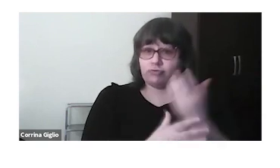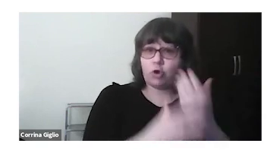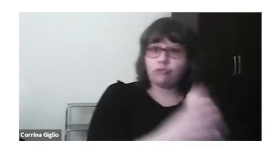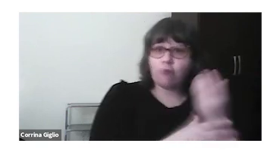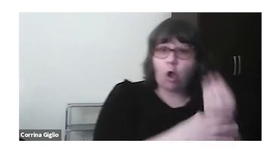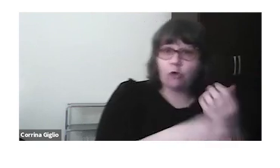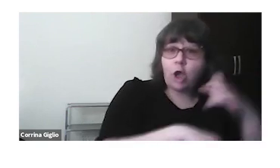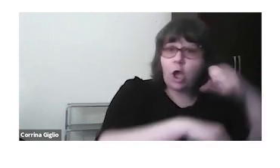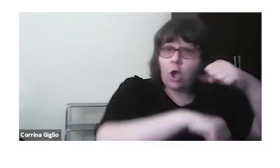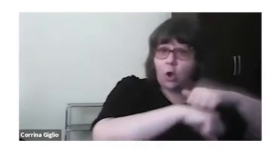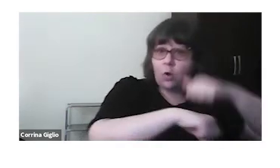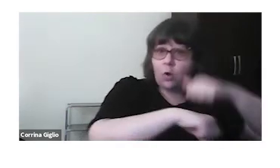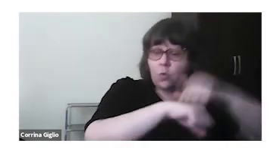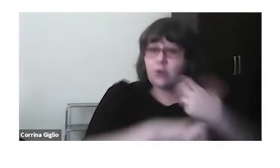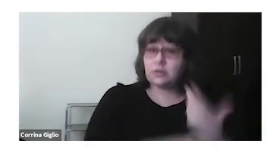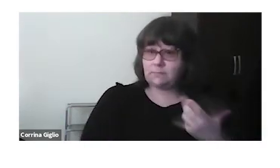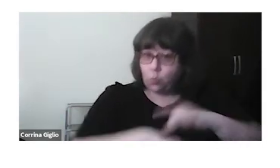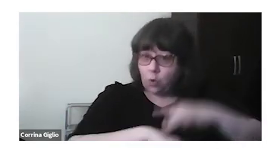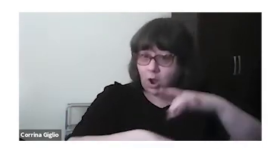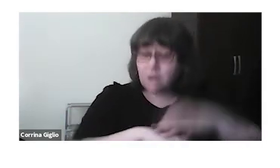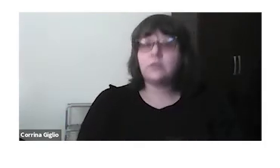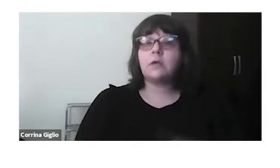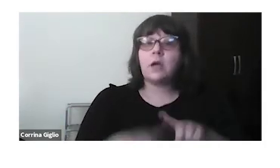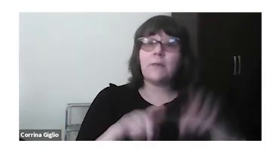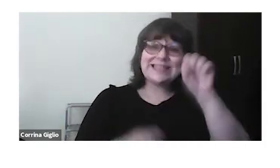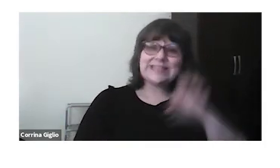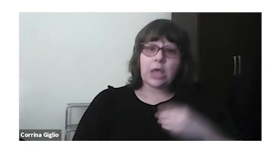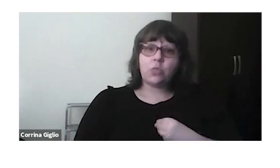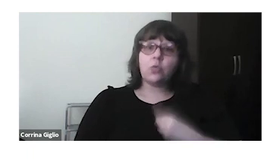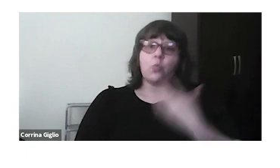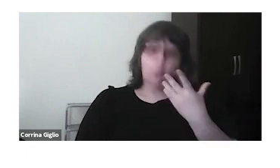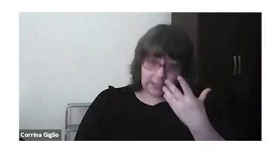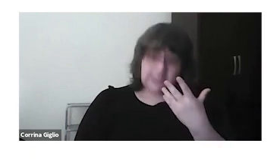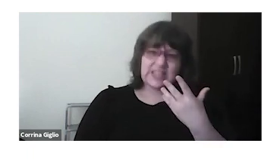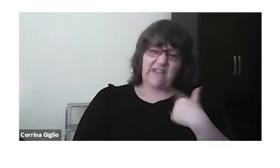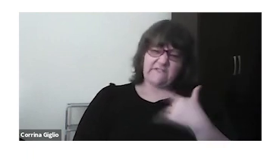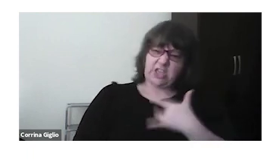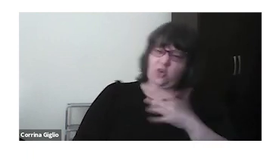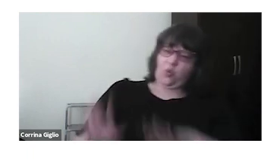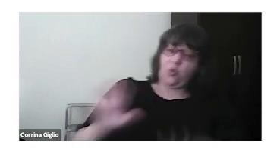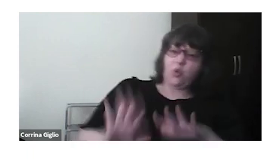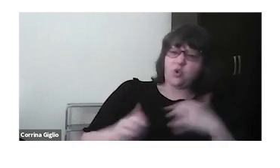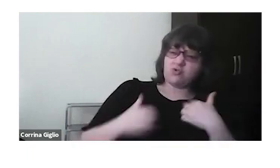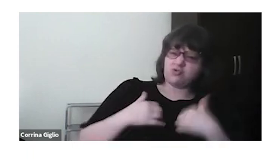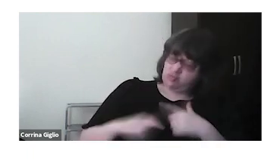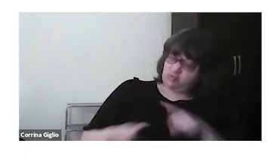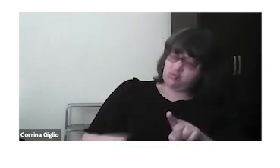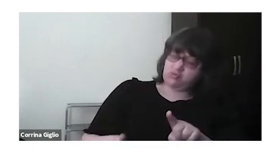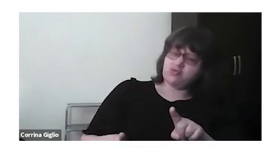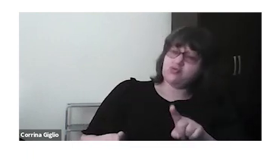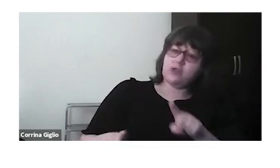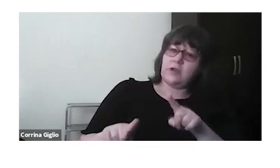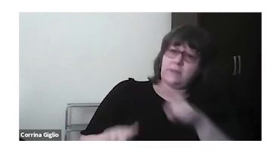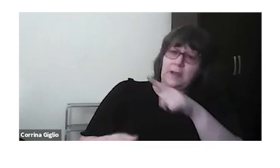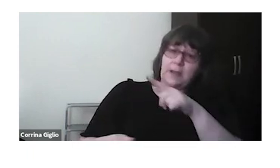freedom. And Southern whites, who were threatened by Blacks' newfound freedom, they responded by making the fruit a symbol of